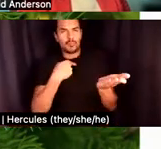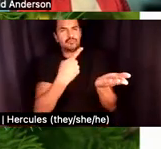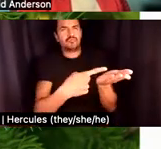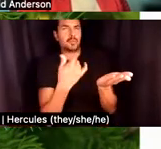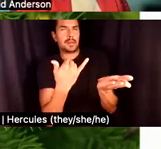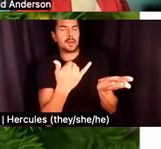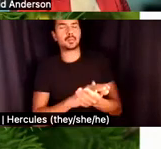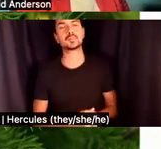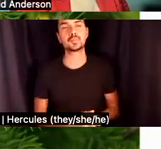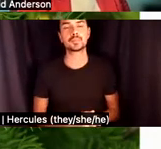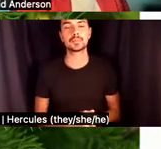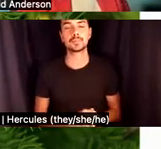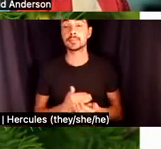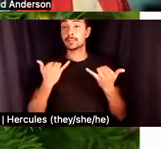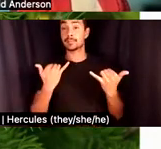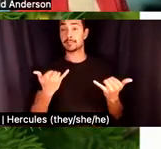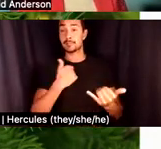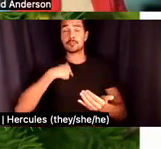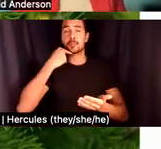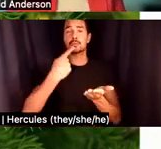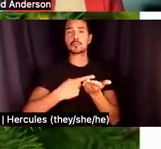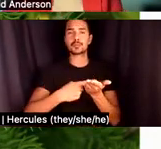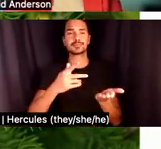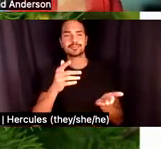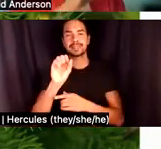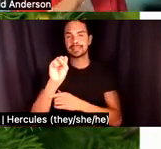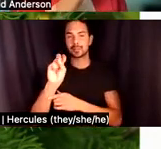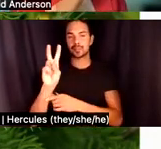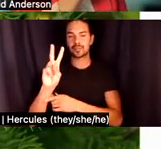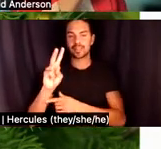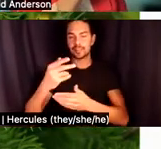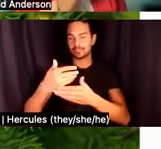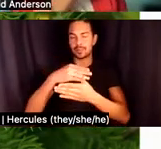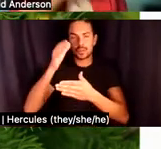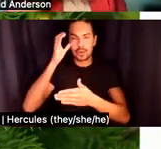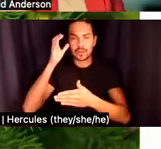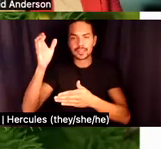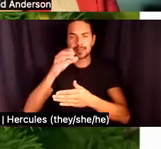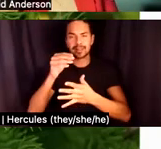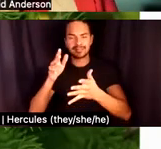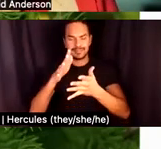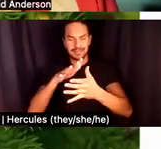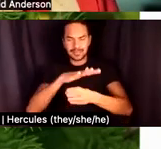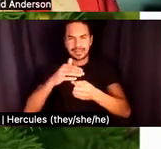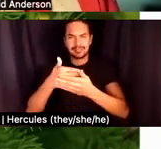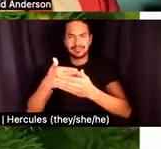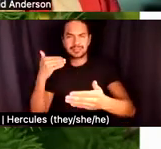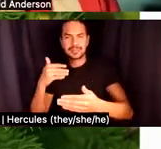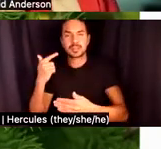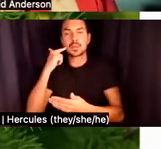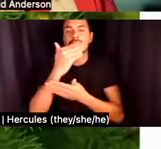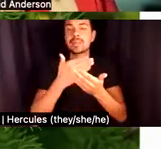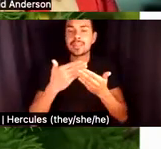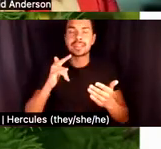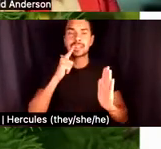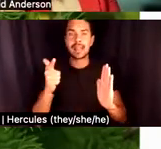about all the kind of concepts of under sexual violence. We're not just talking about those things that, may be illegal, the sexual assault, the child sexual